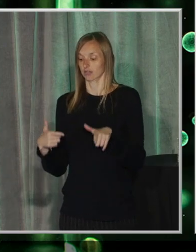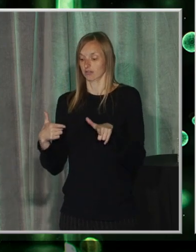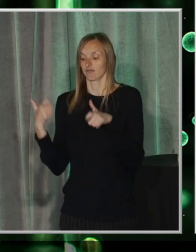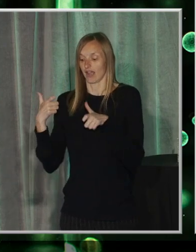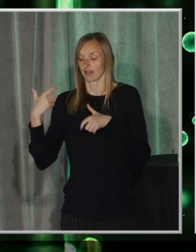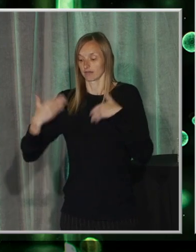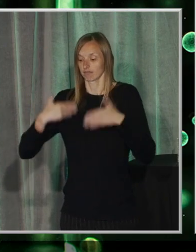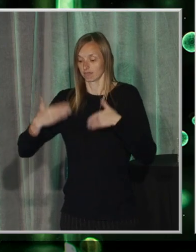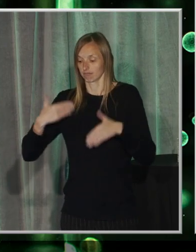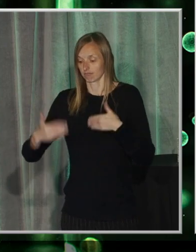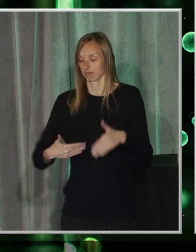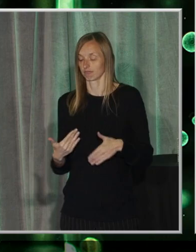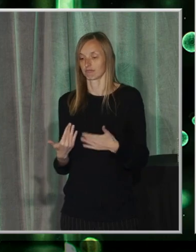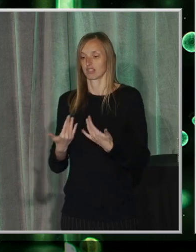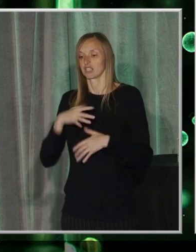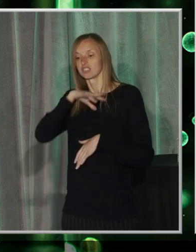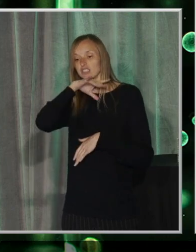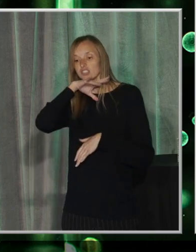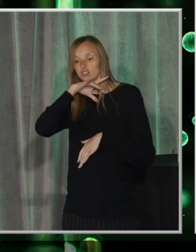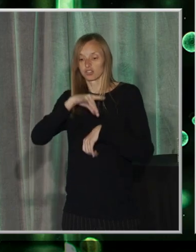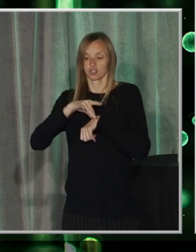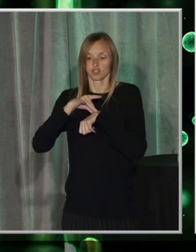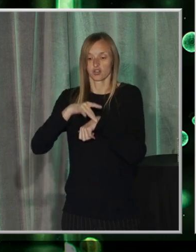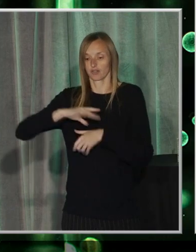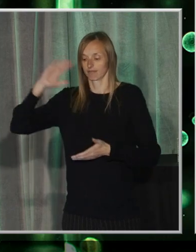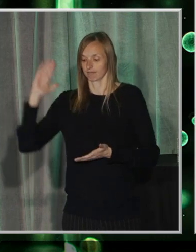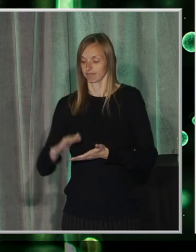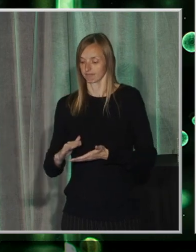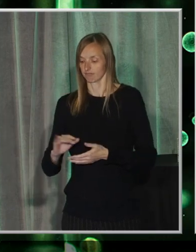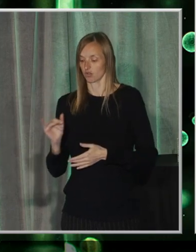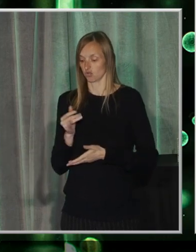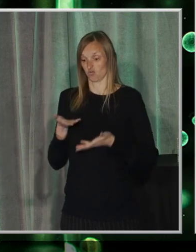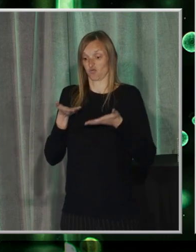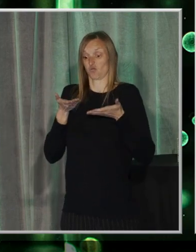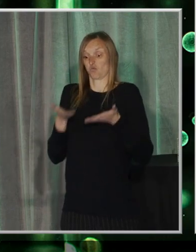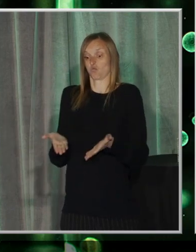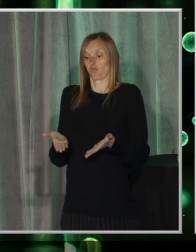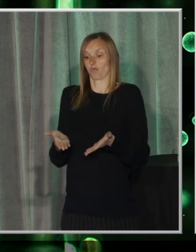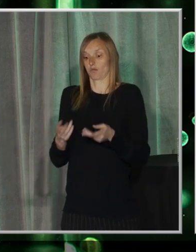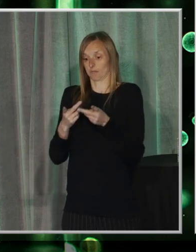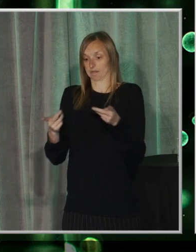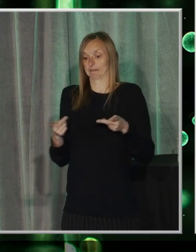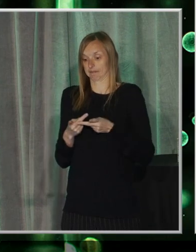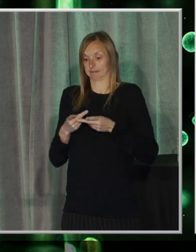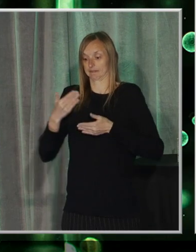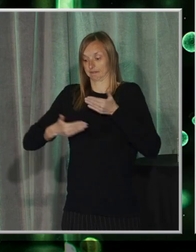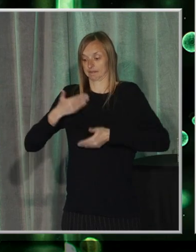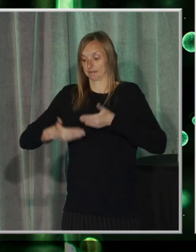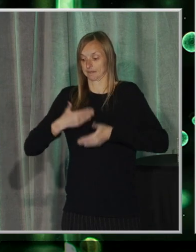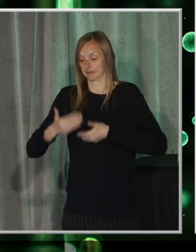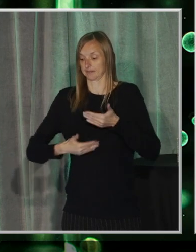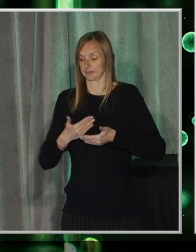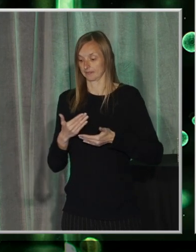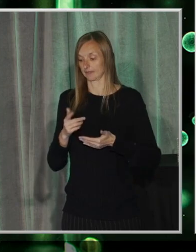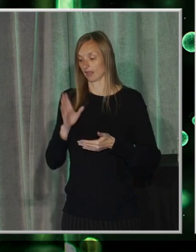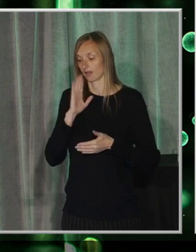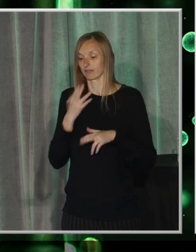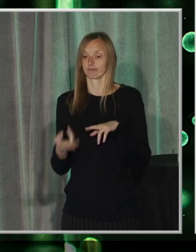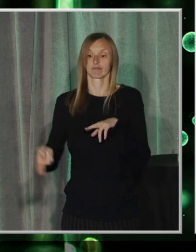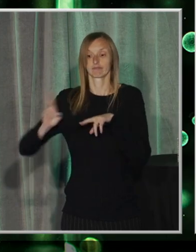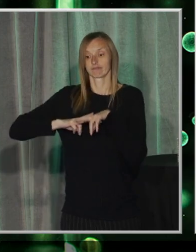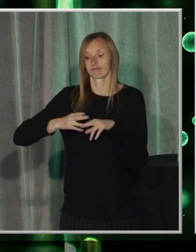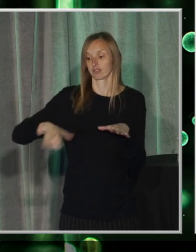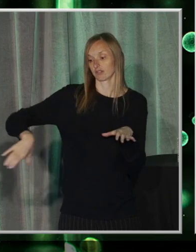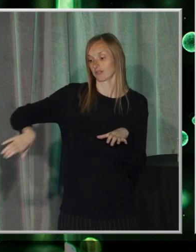minimum environmental footprint, and on-site solution that's leading to enhanced